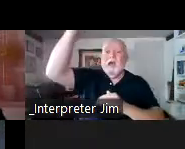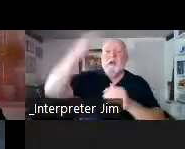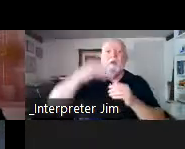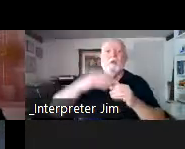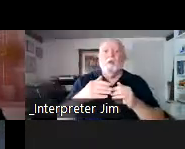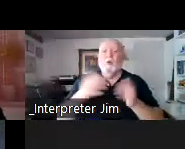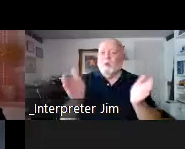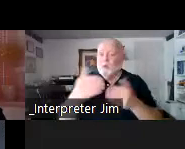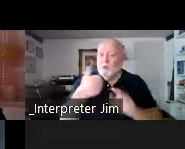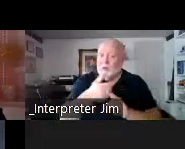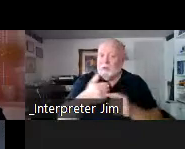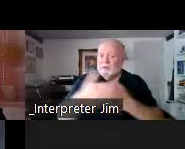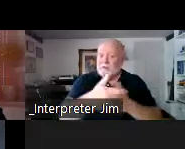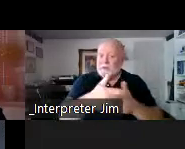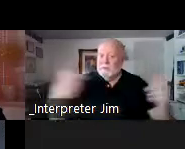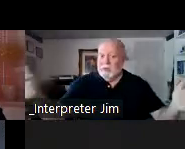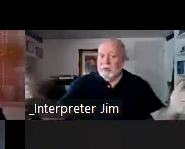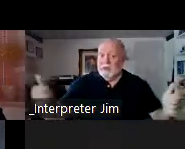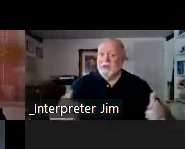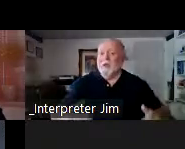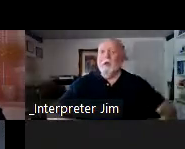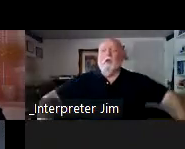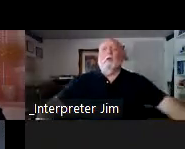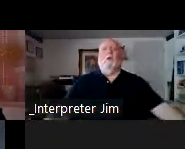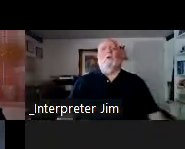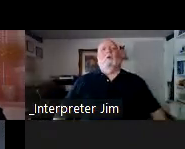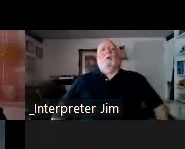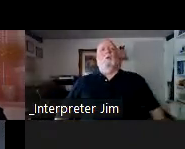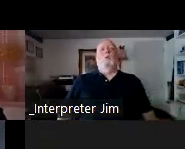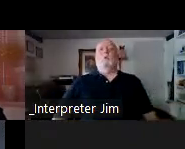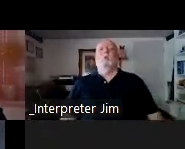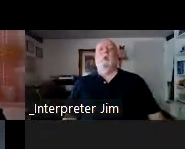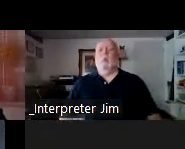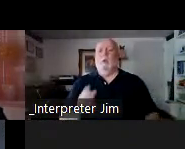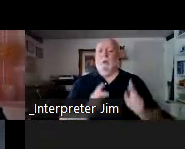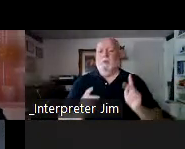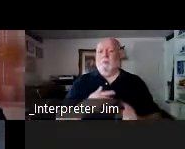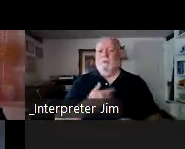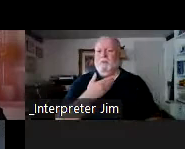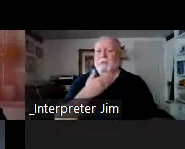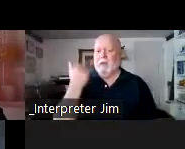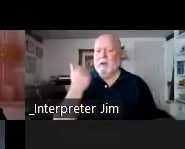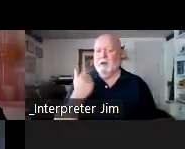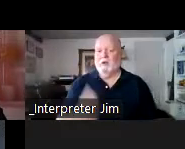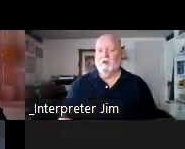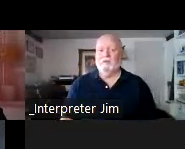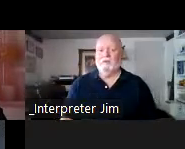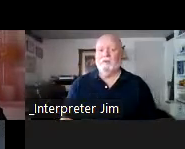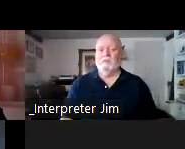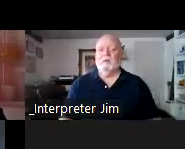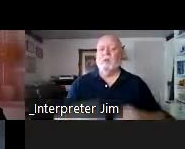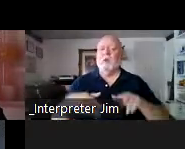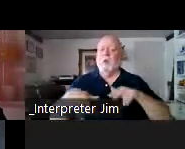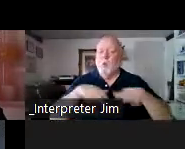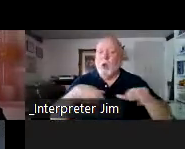are more prepared or more cognitively flexible and creative in that environment. Running,